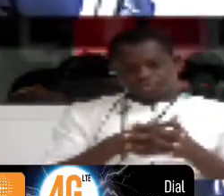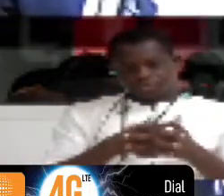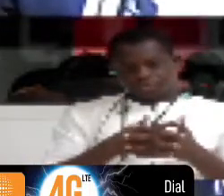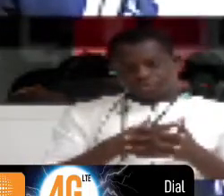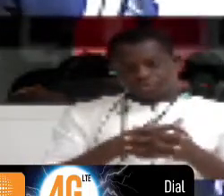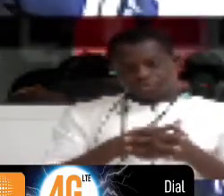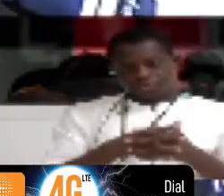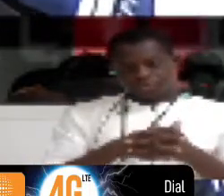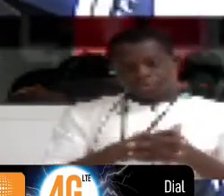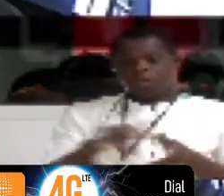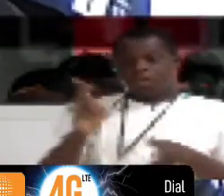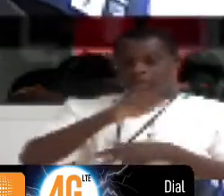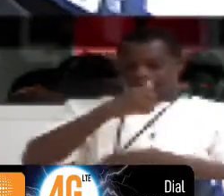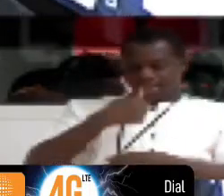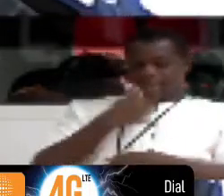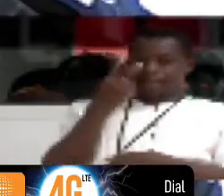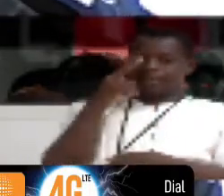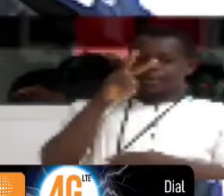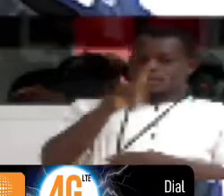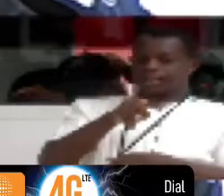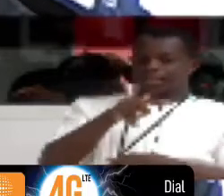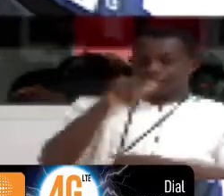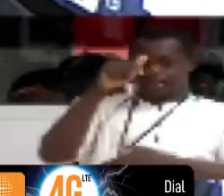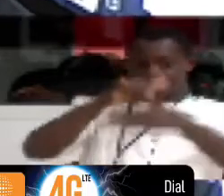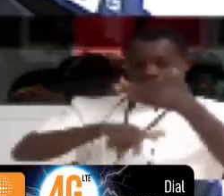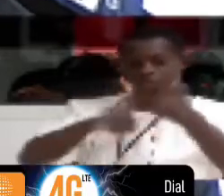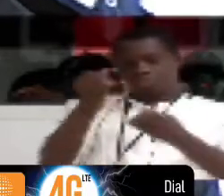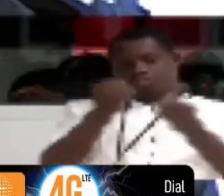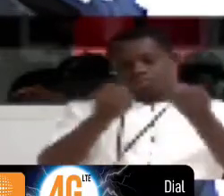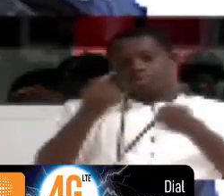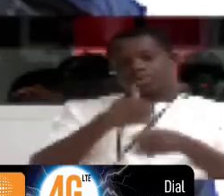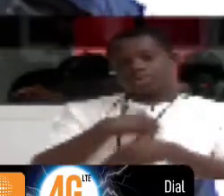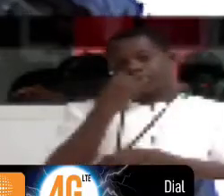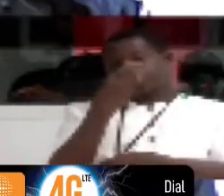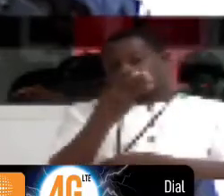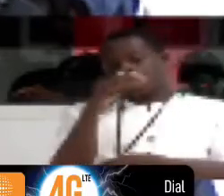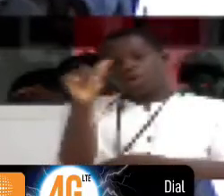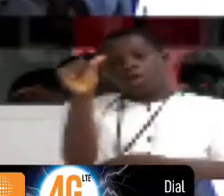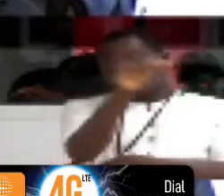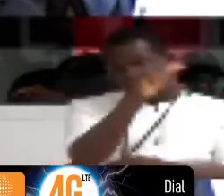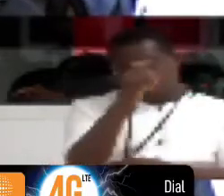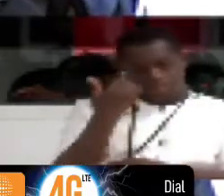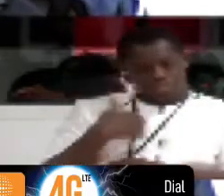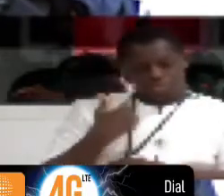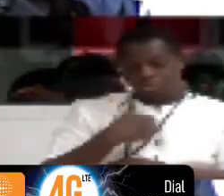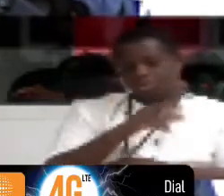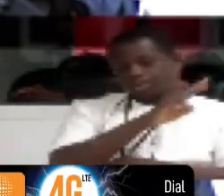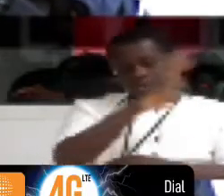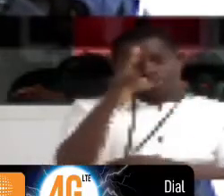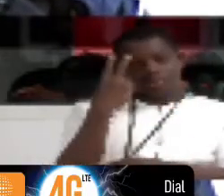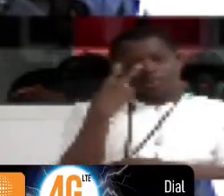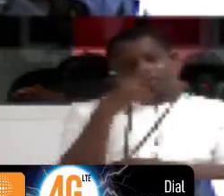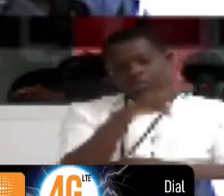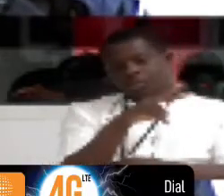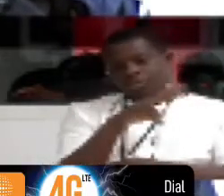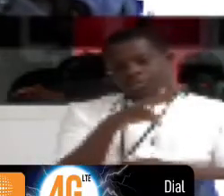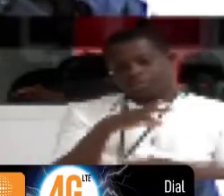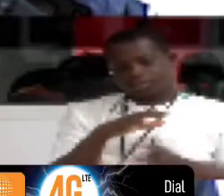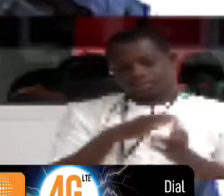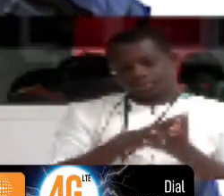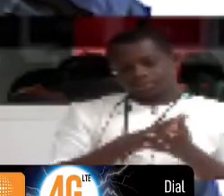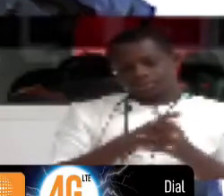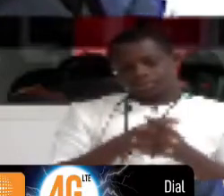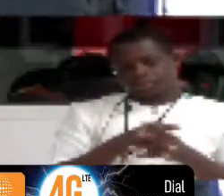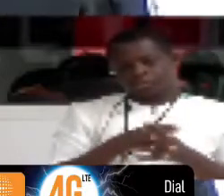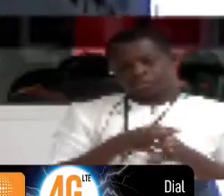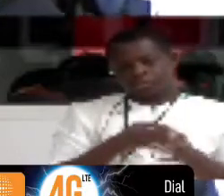Ntenga minje na motoko no ngolo fo mo odol talo ntenga talo la abkete nyame. I can only talk about the things that I saw in the vehicle that I was in and